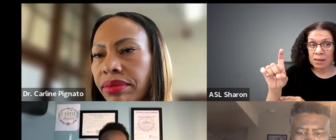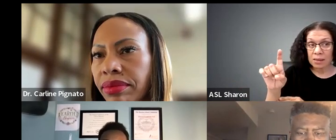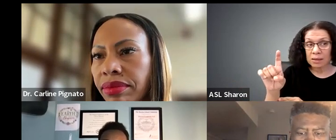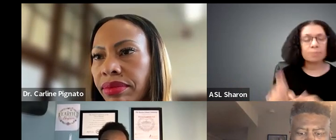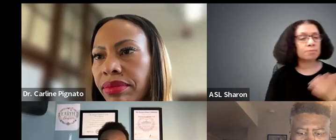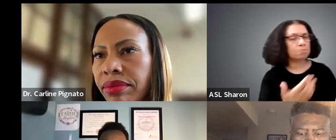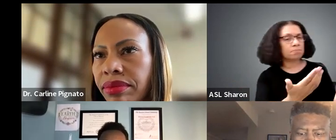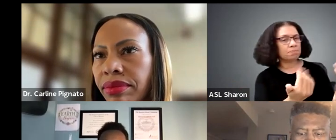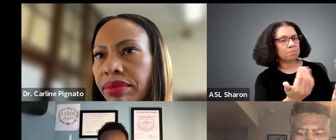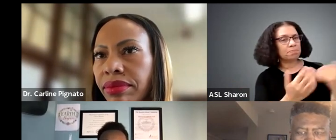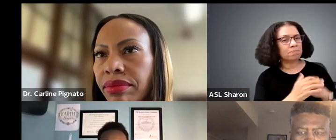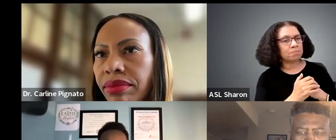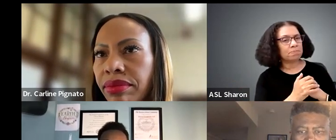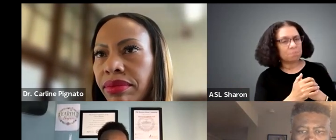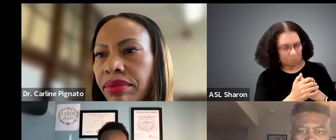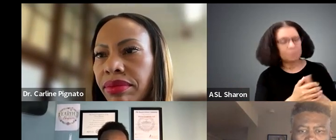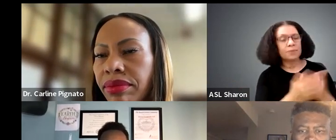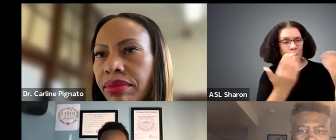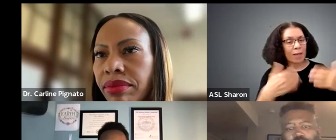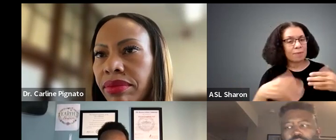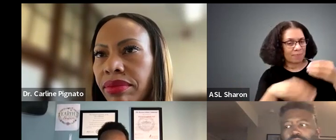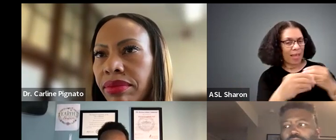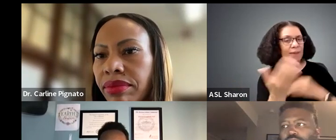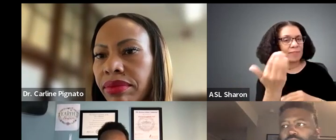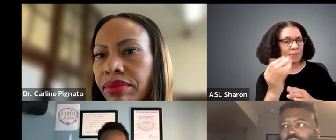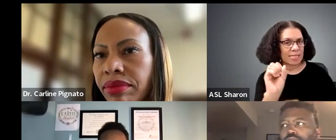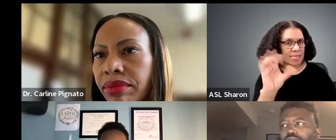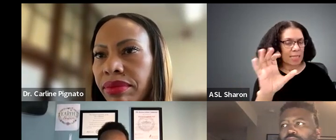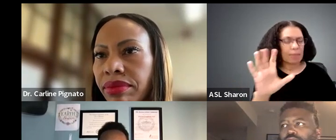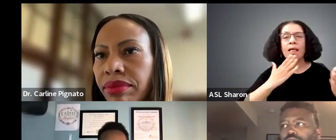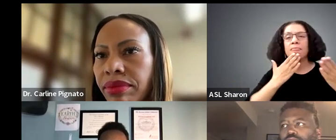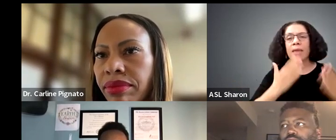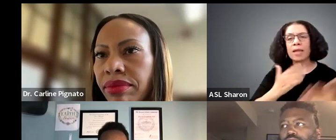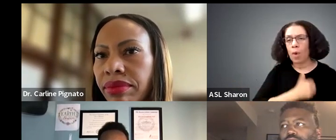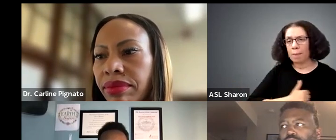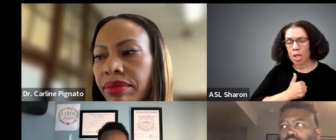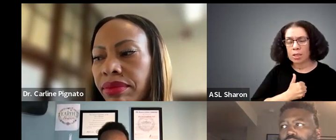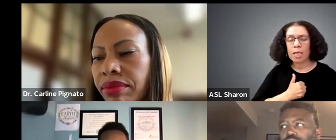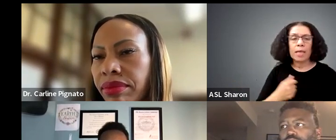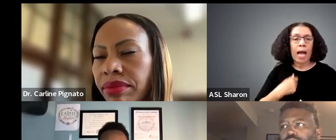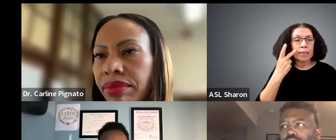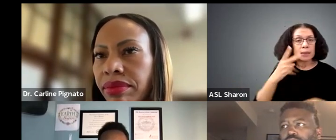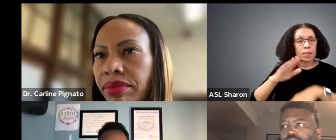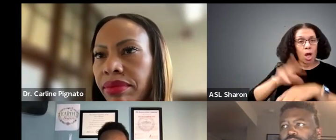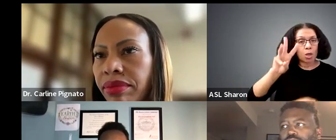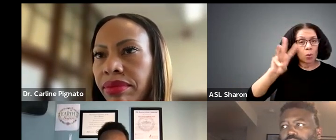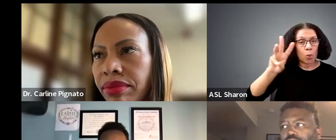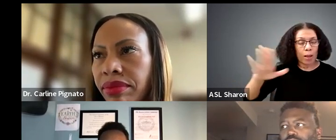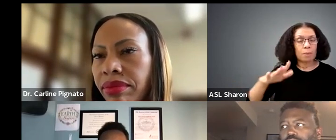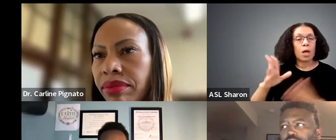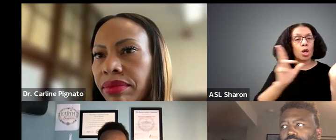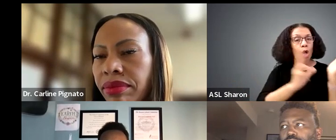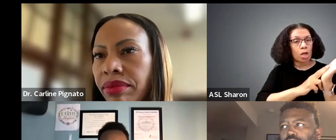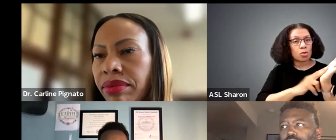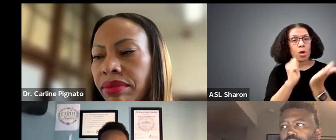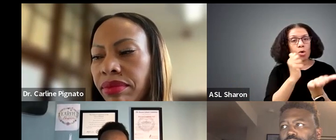Pam, is that okay? Yes. Okay, thank you. I apologize. I see on the website that the contract was